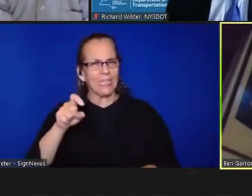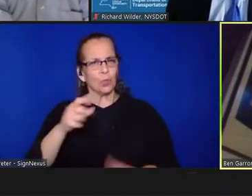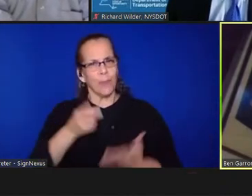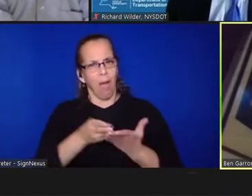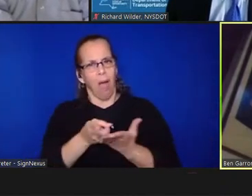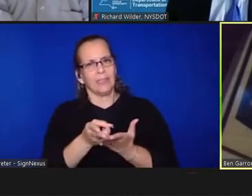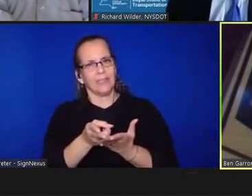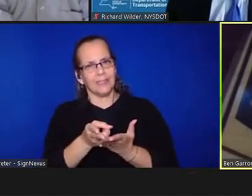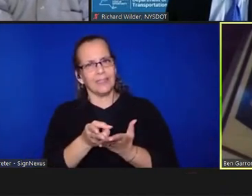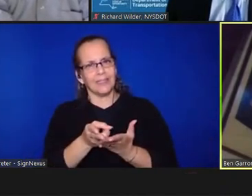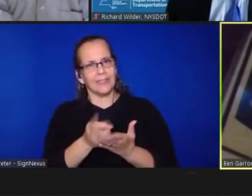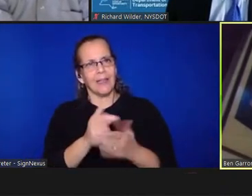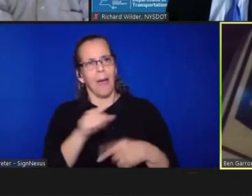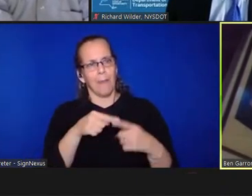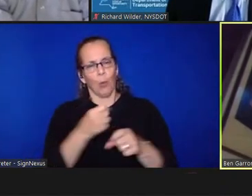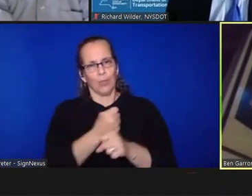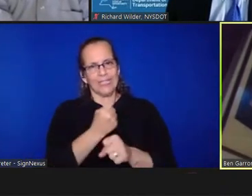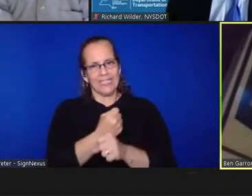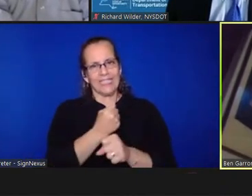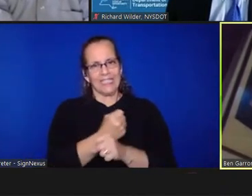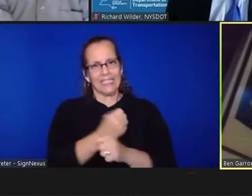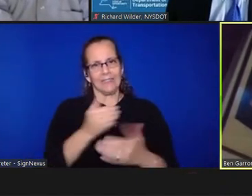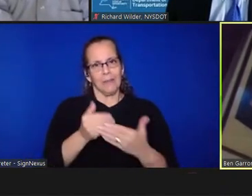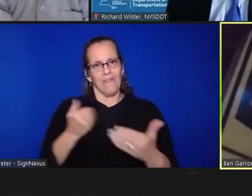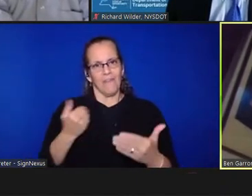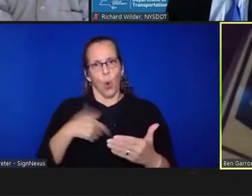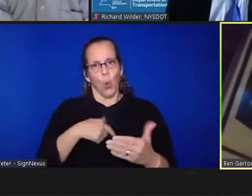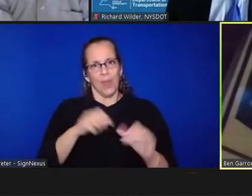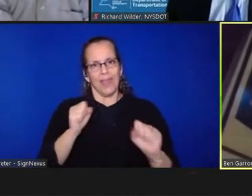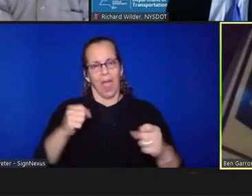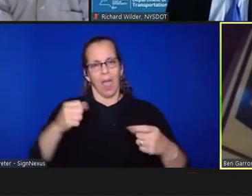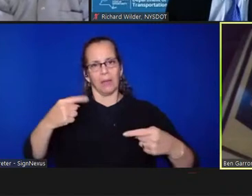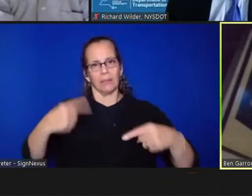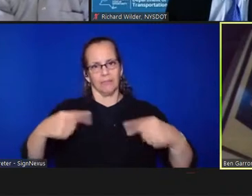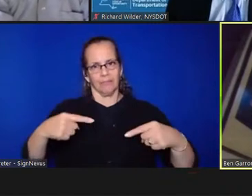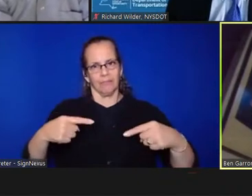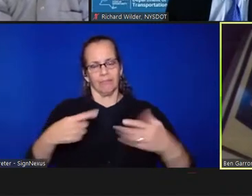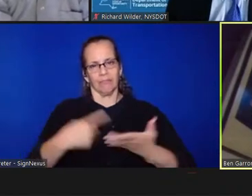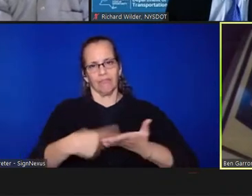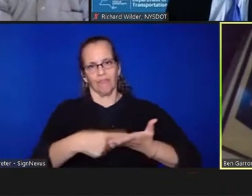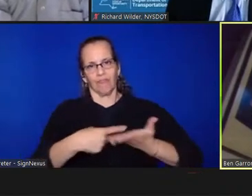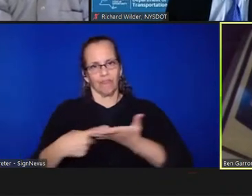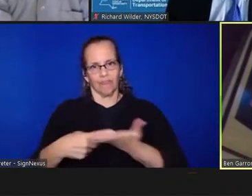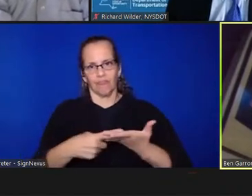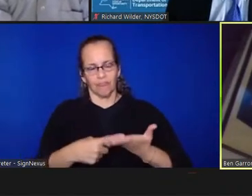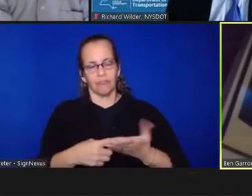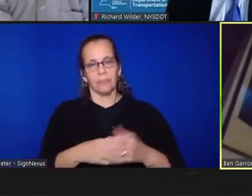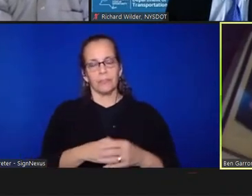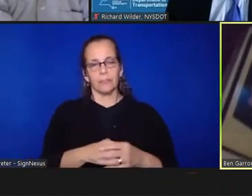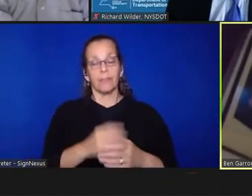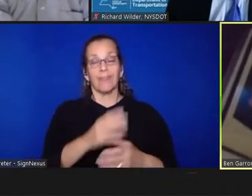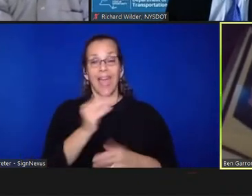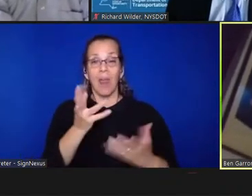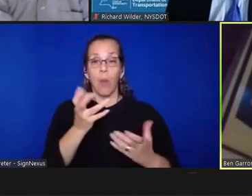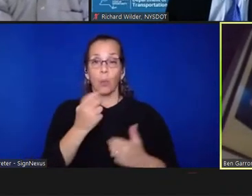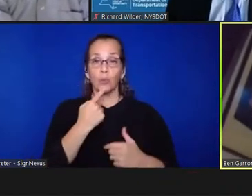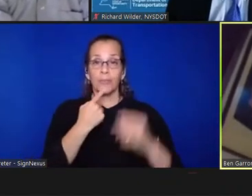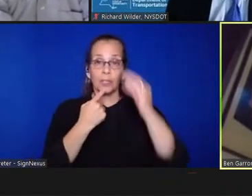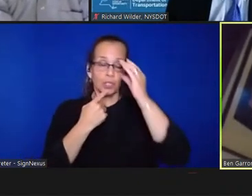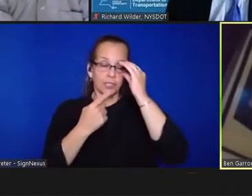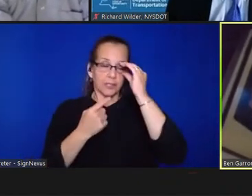about our statistics before we can have any reasonable debate um I'd also like to to mention that in